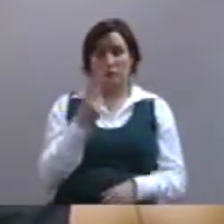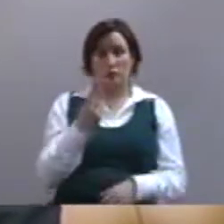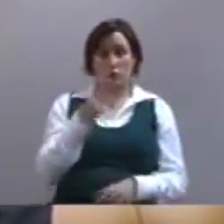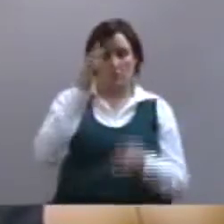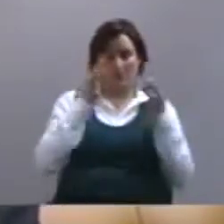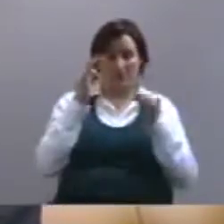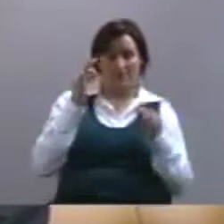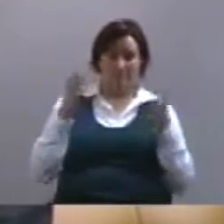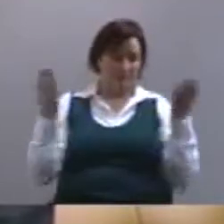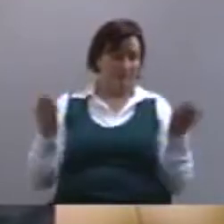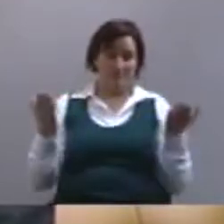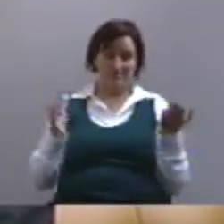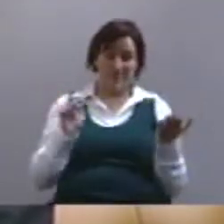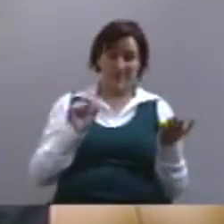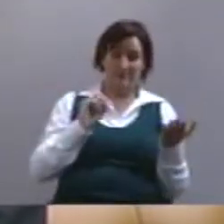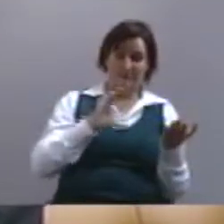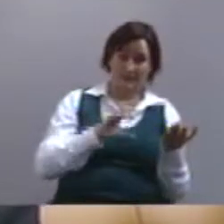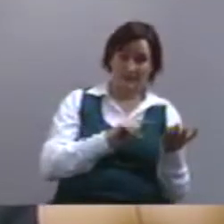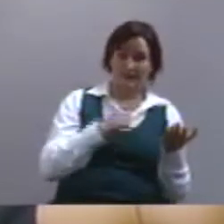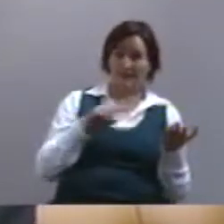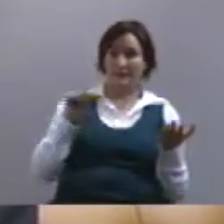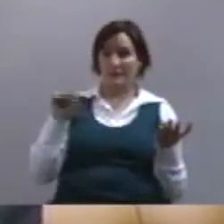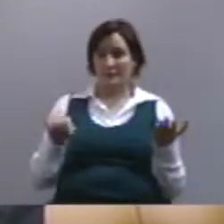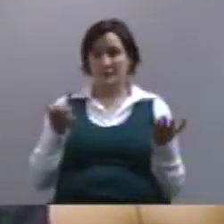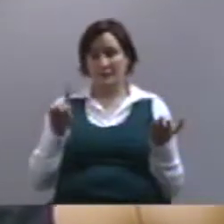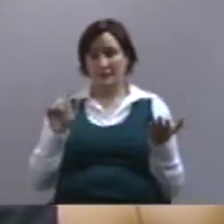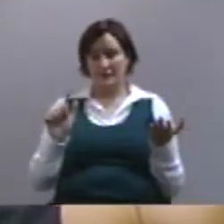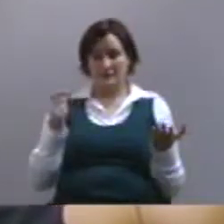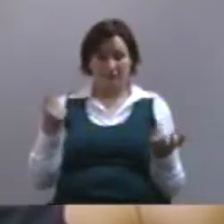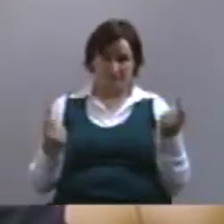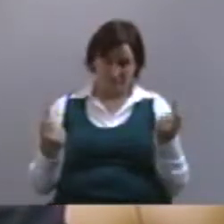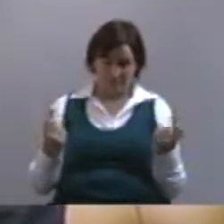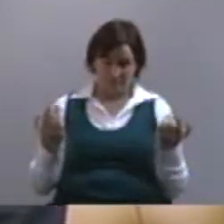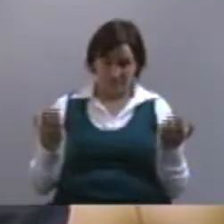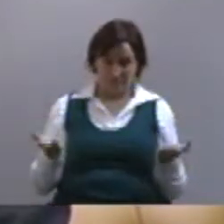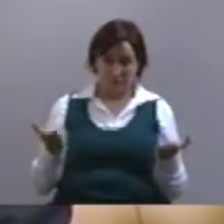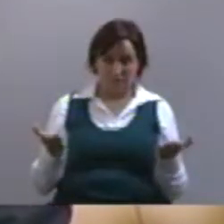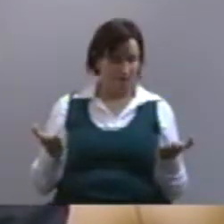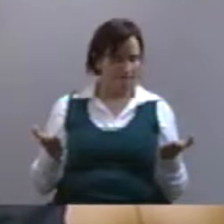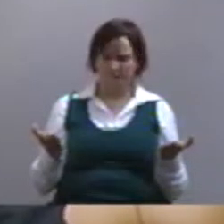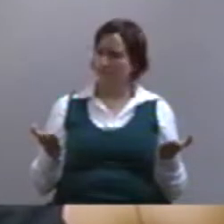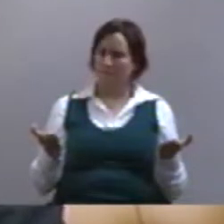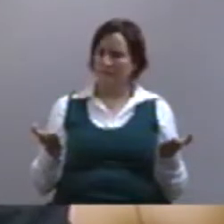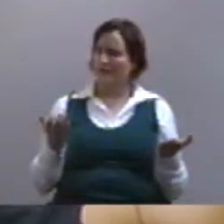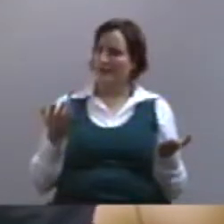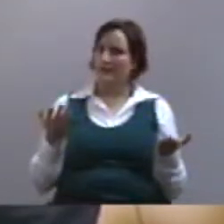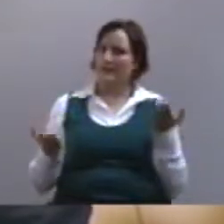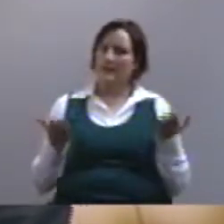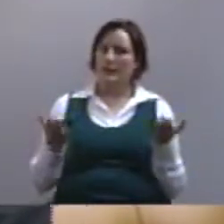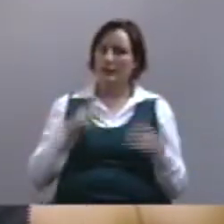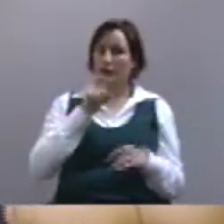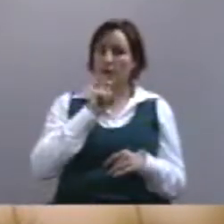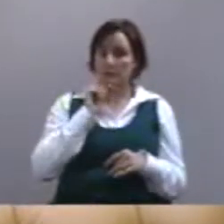ruling party as well as the ruling party within the Western Cape, who seem to be using to some extent the death